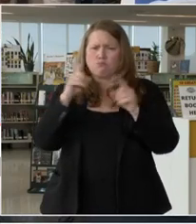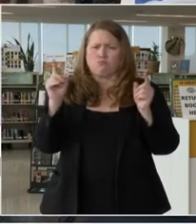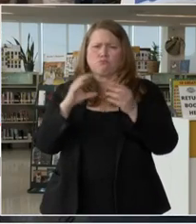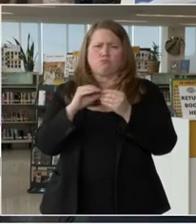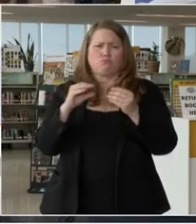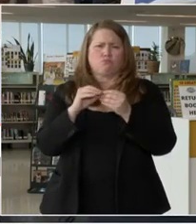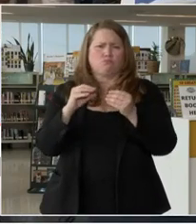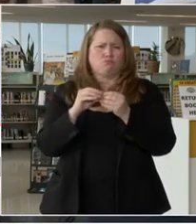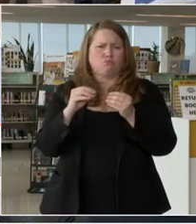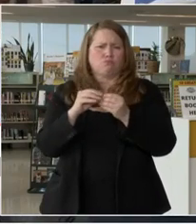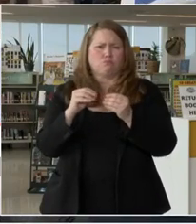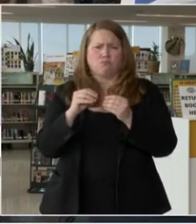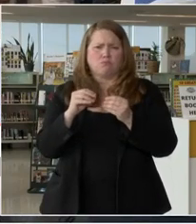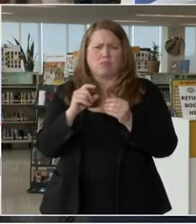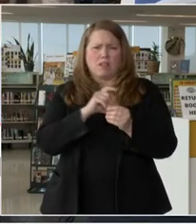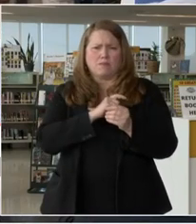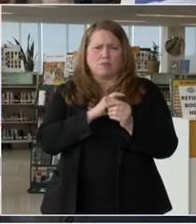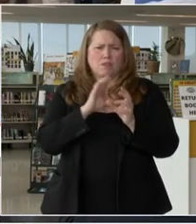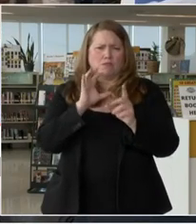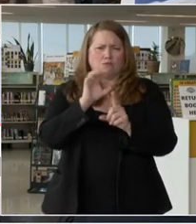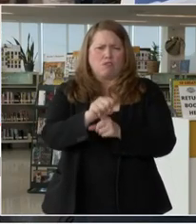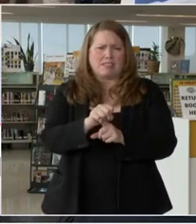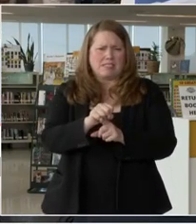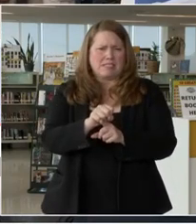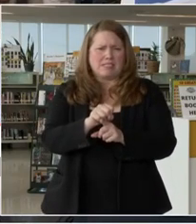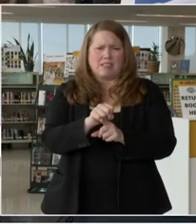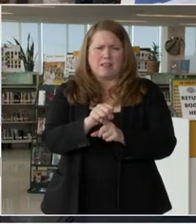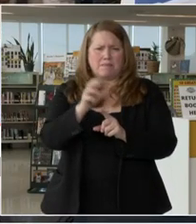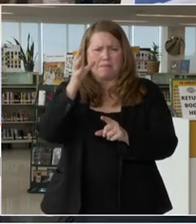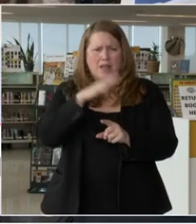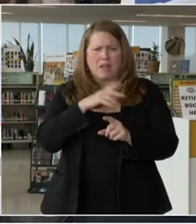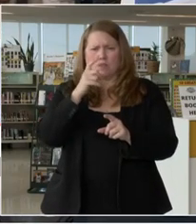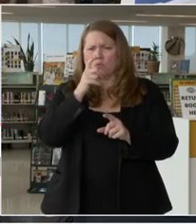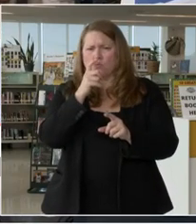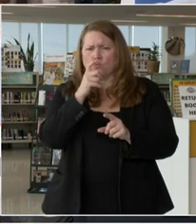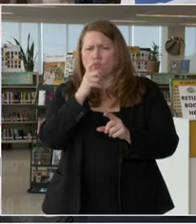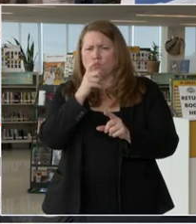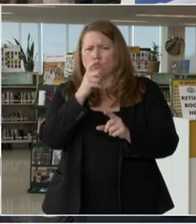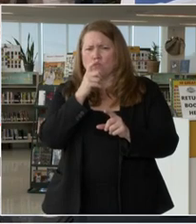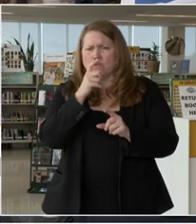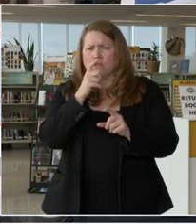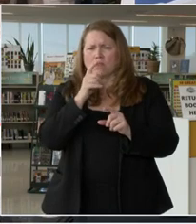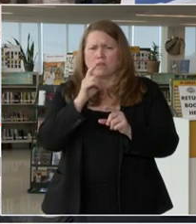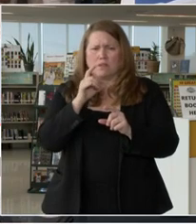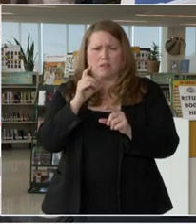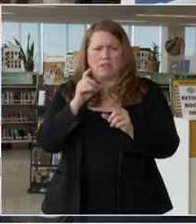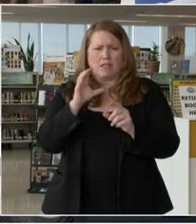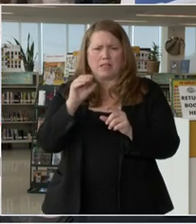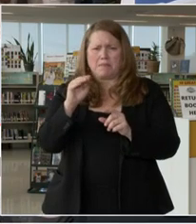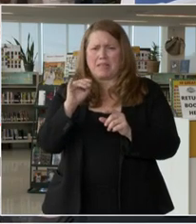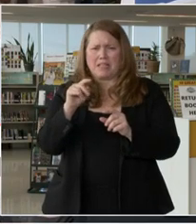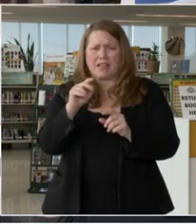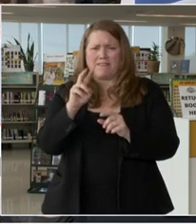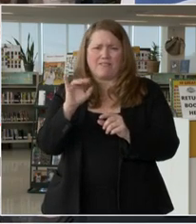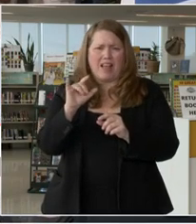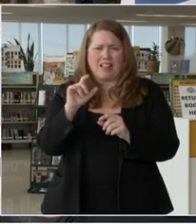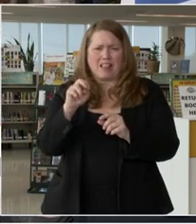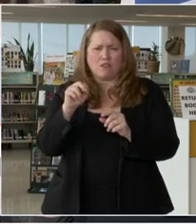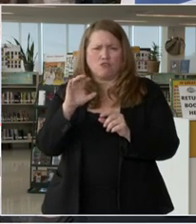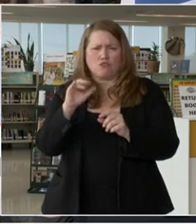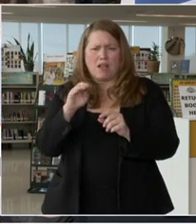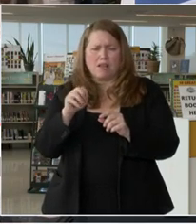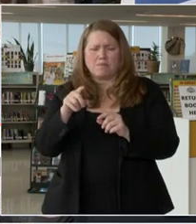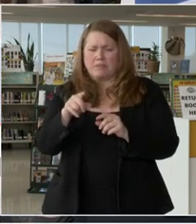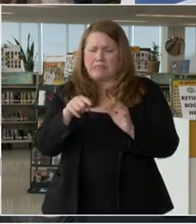the force was able to arrest a man who had committed a violent crime and killed somebody. In that press conference, you talked